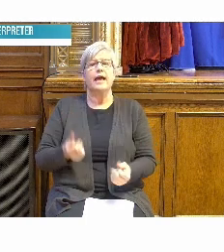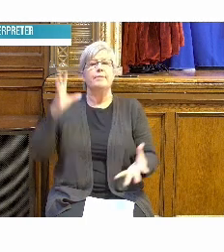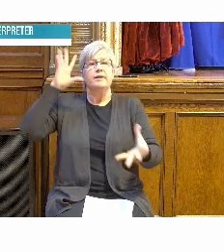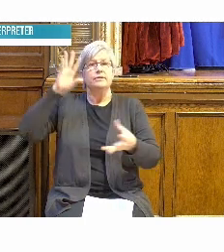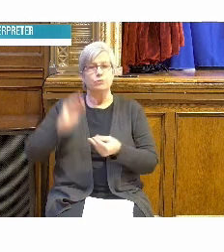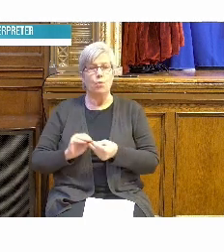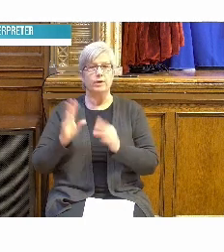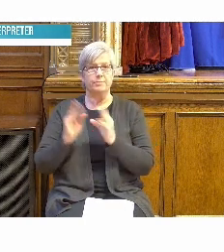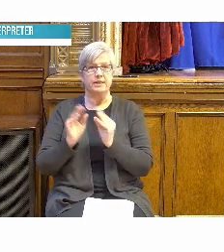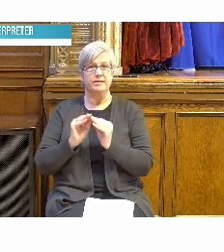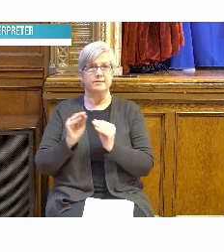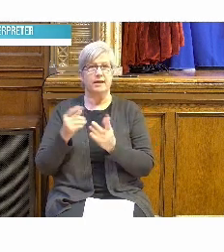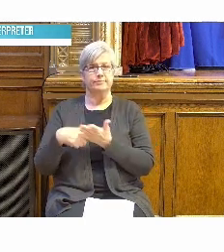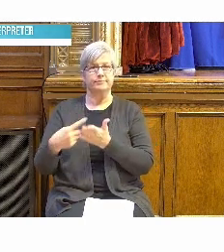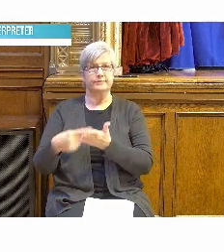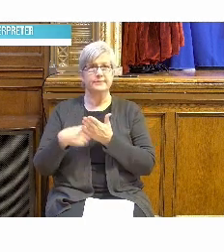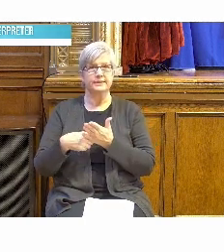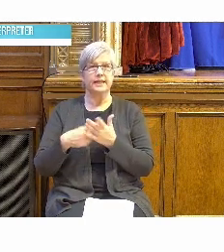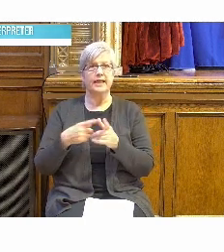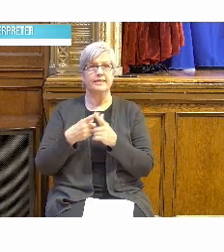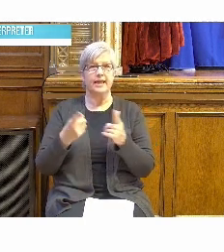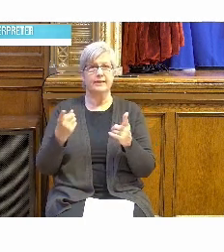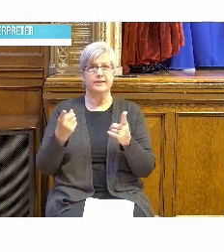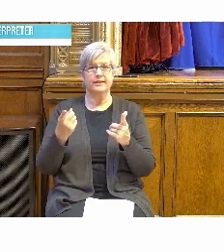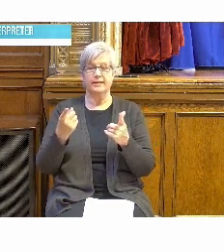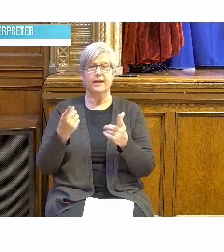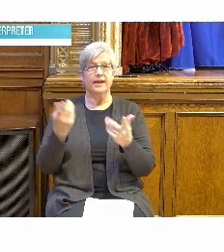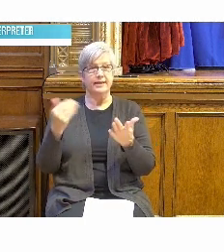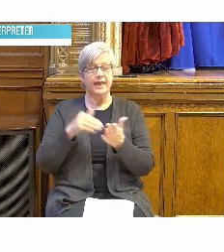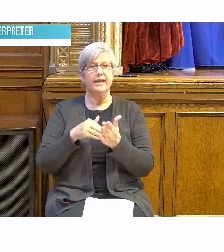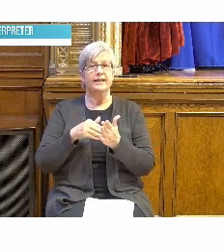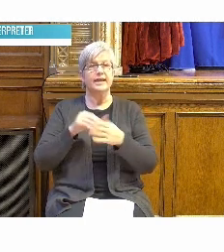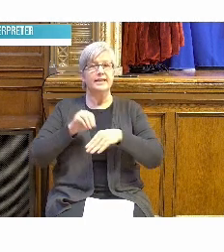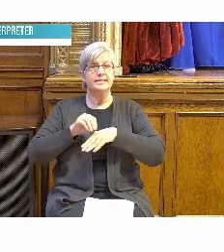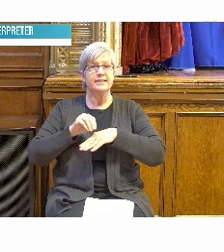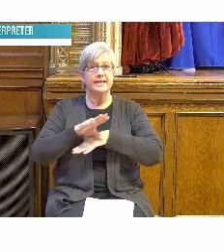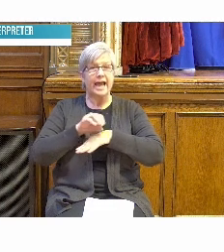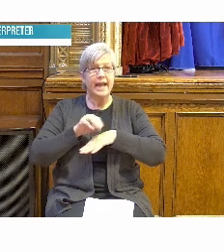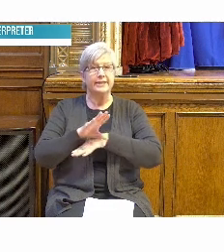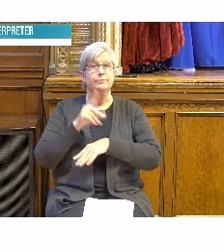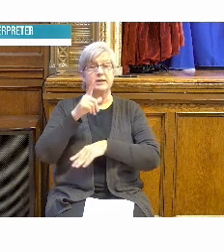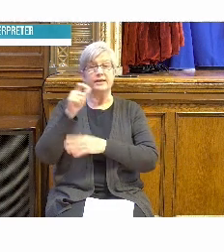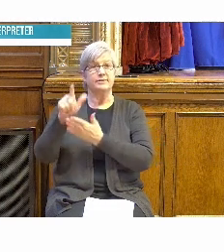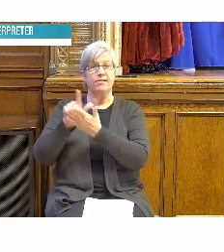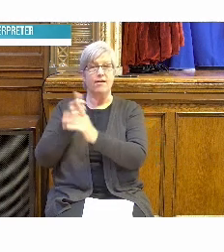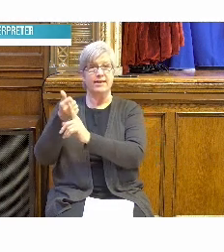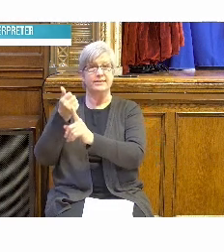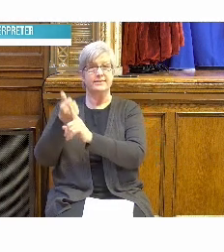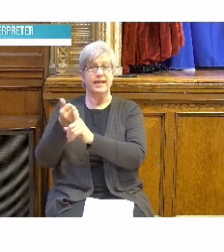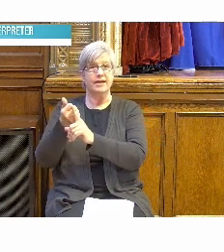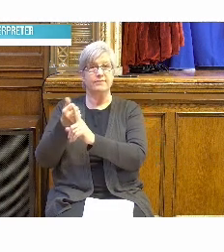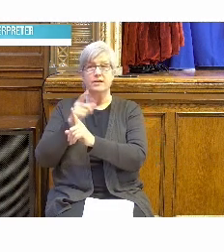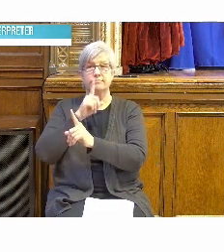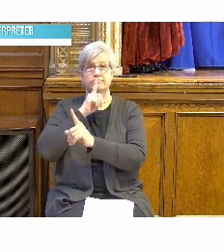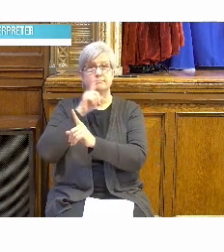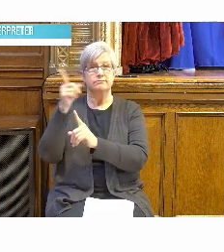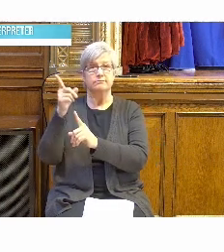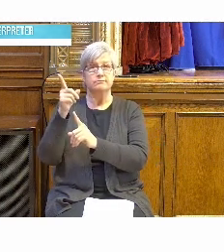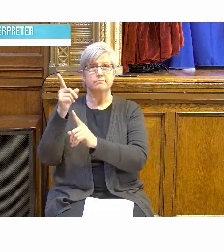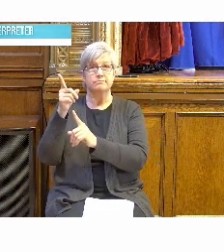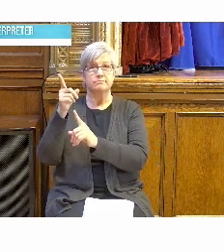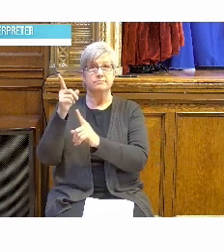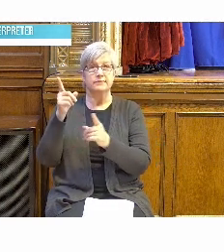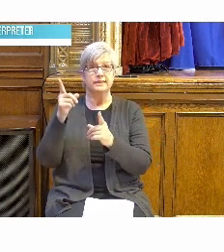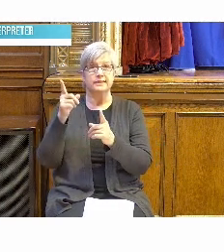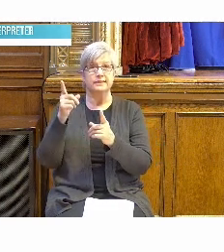about. And I think, again, we need to look at it as a guideline, because if the legislation itself does not provide for